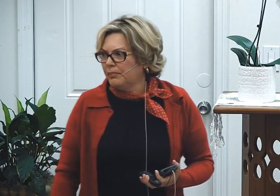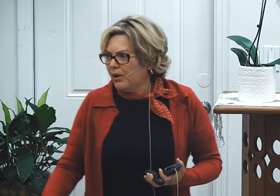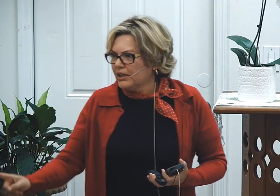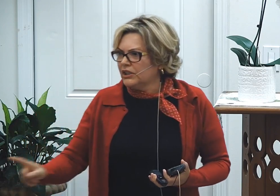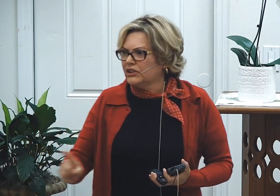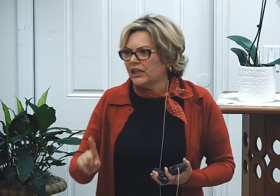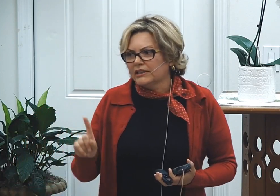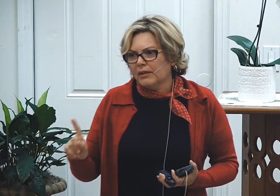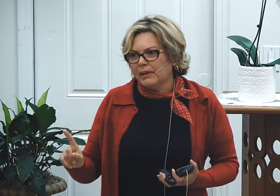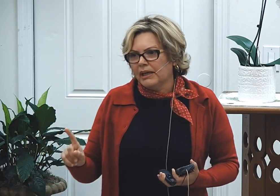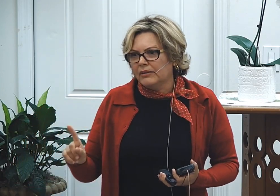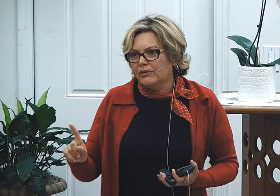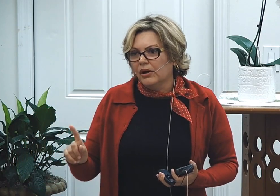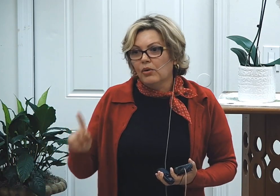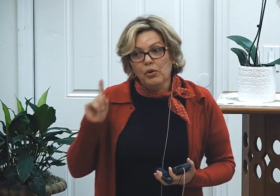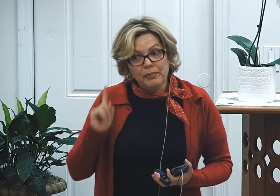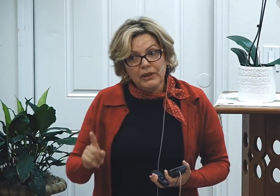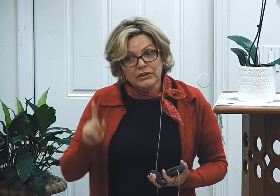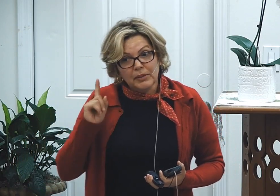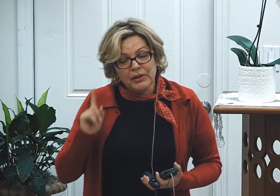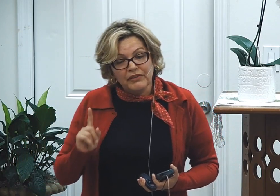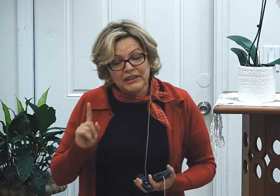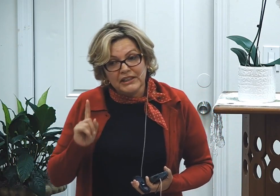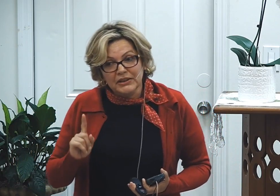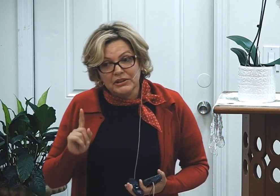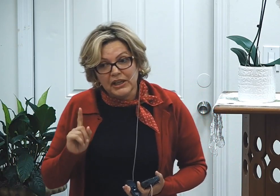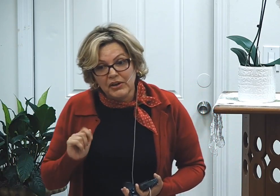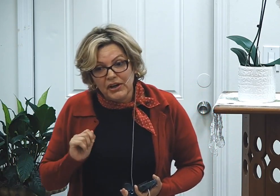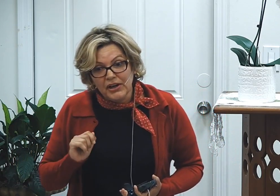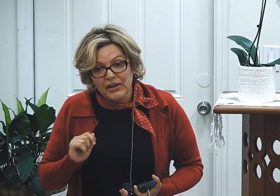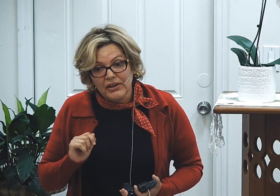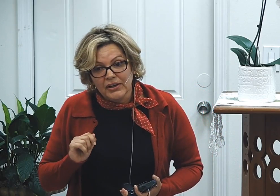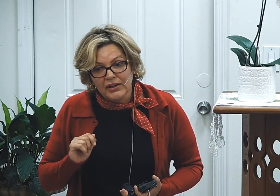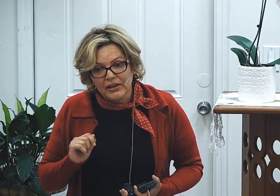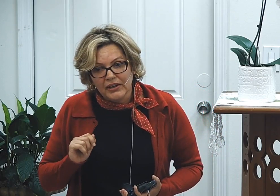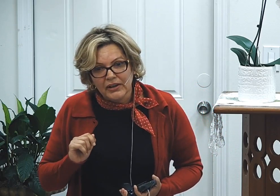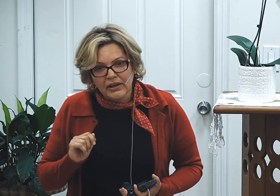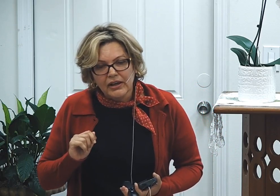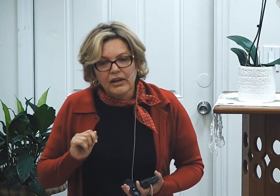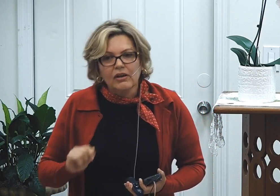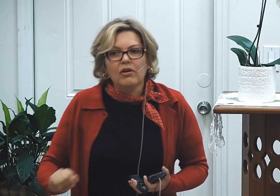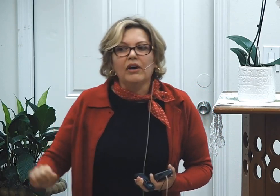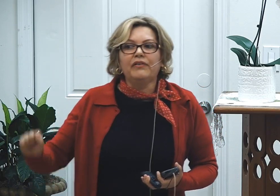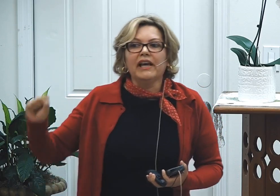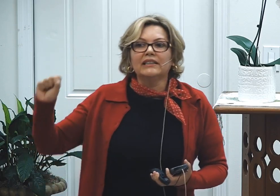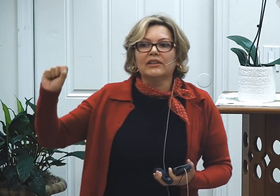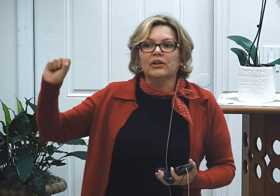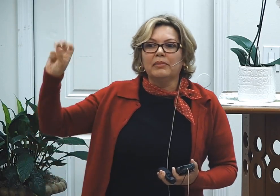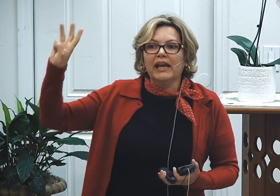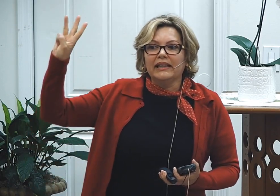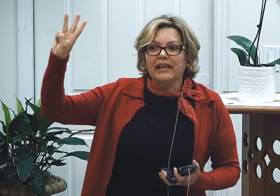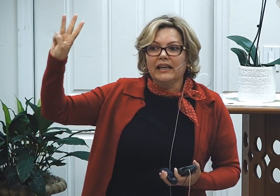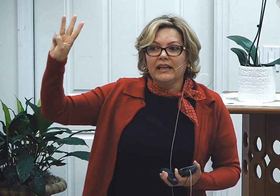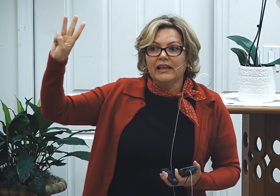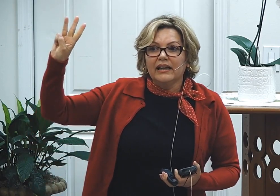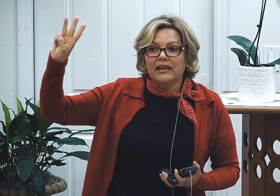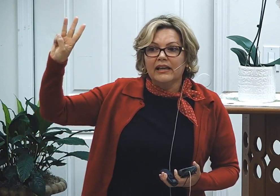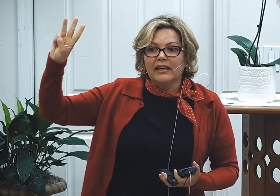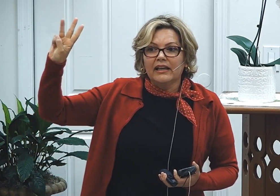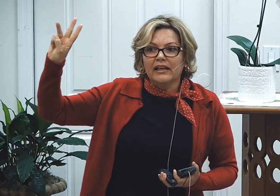Yes. Well, I'm not sure if everybody knows. Has the prophecy of the Lord been fulfilled?